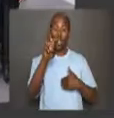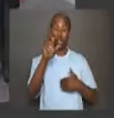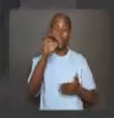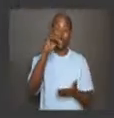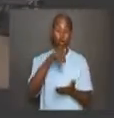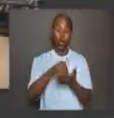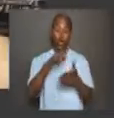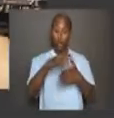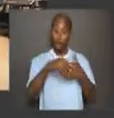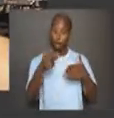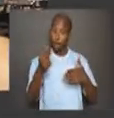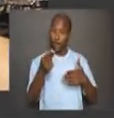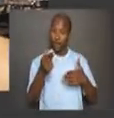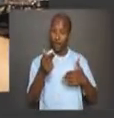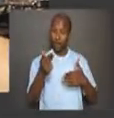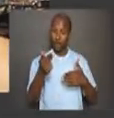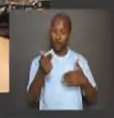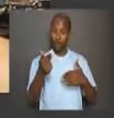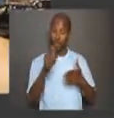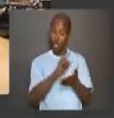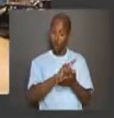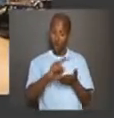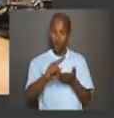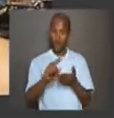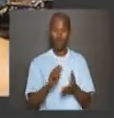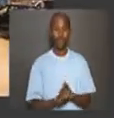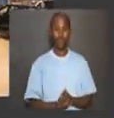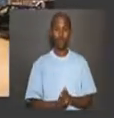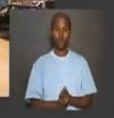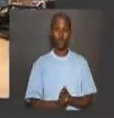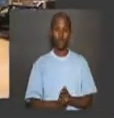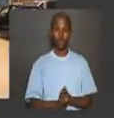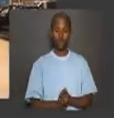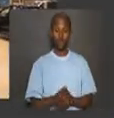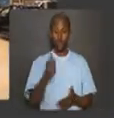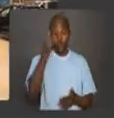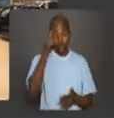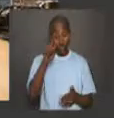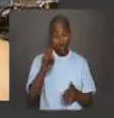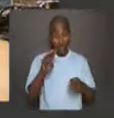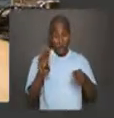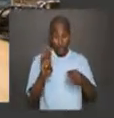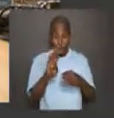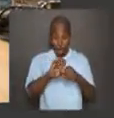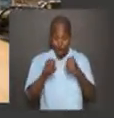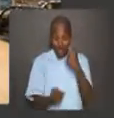120,000 bir in sales for a week. His basic